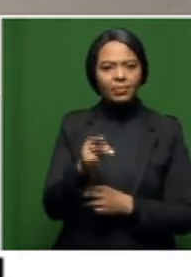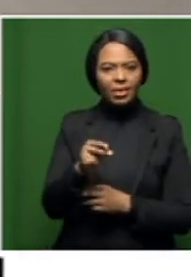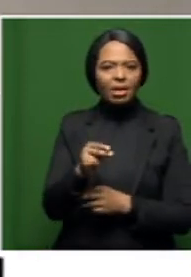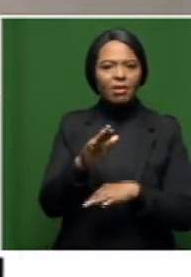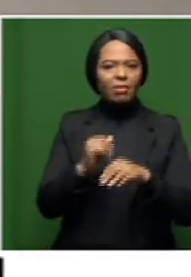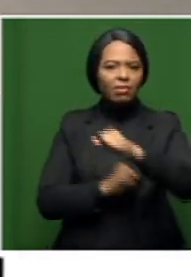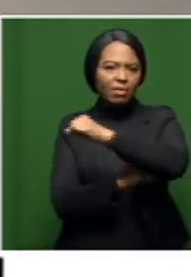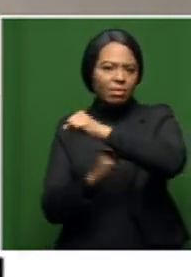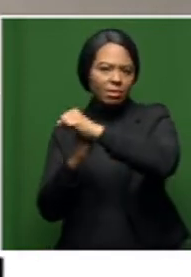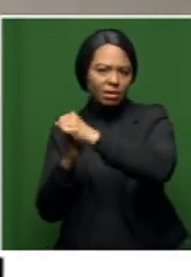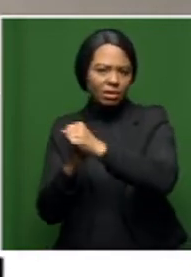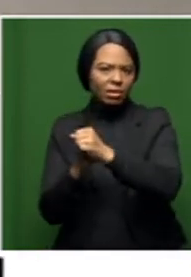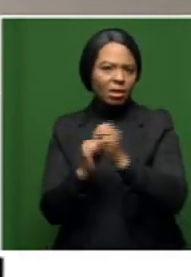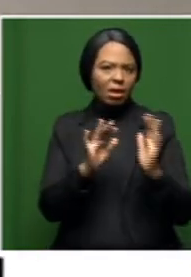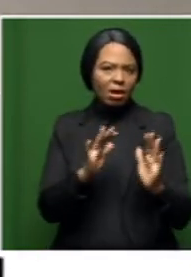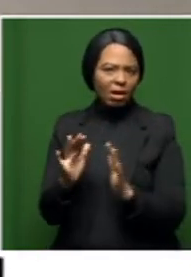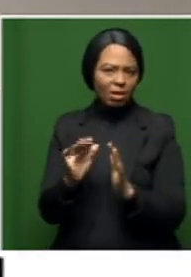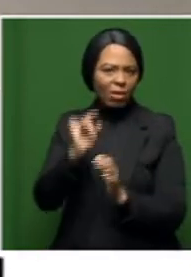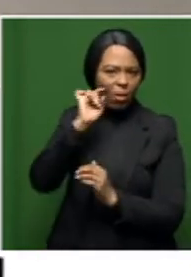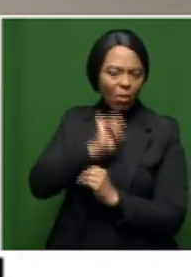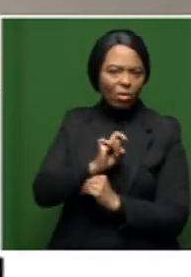in an old substation.